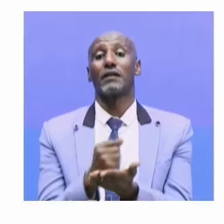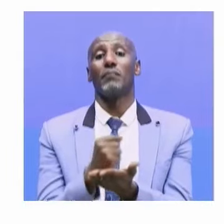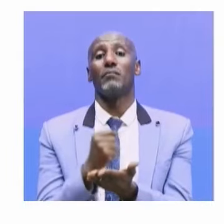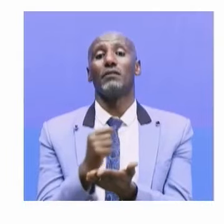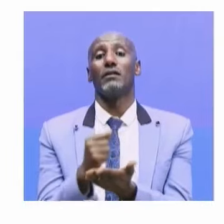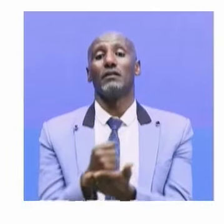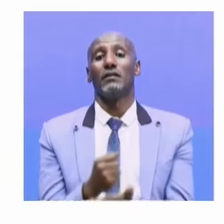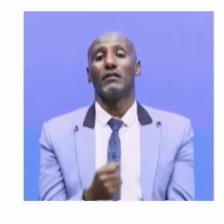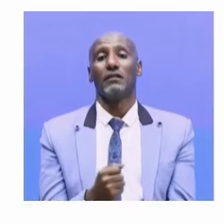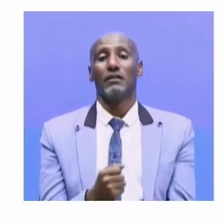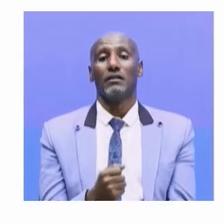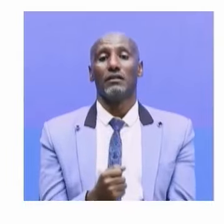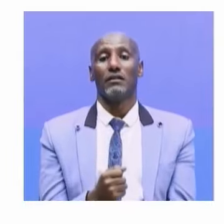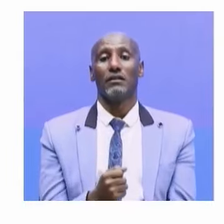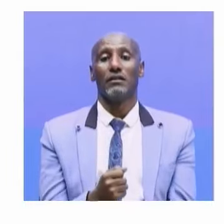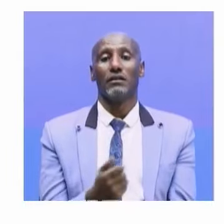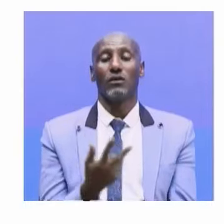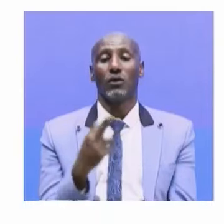or little.